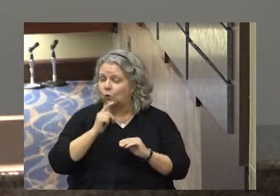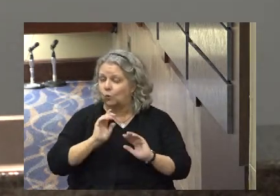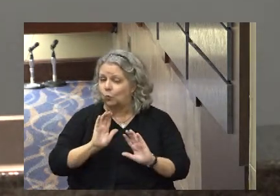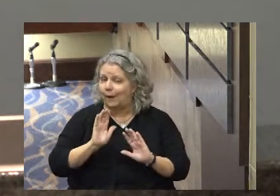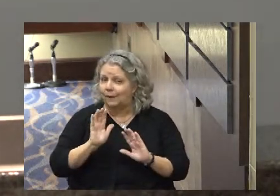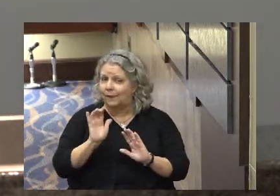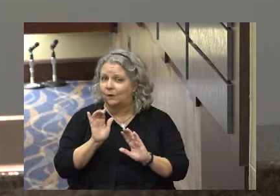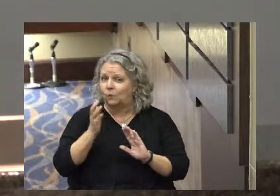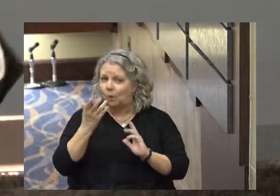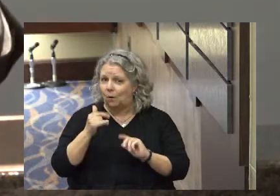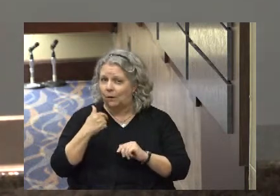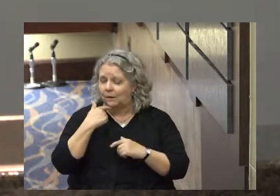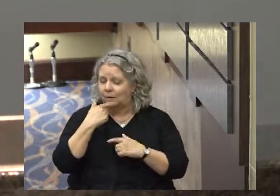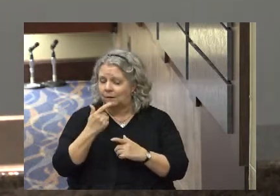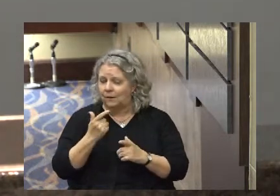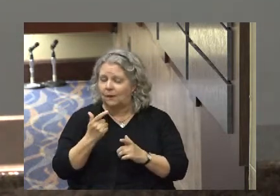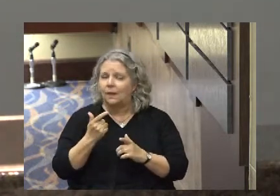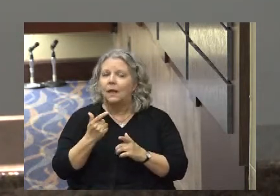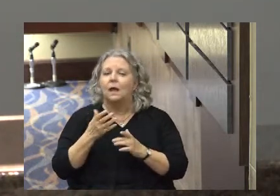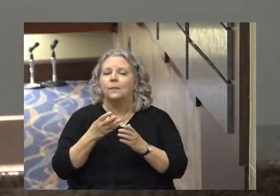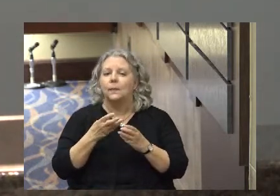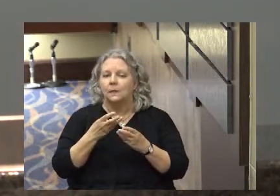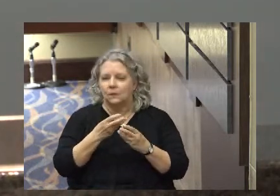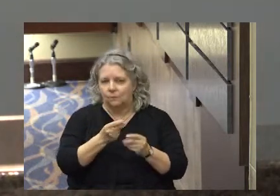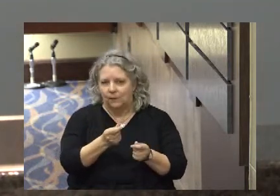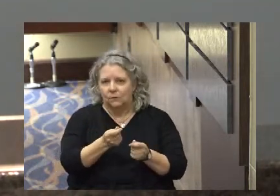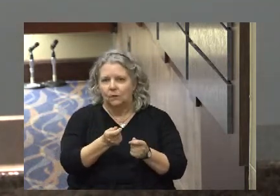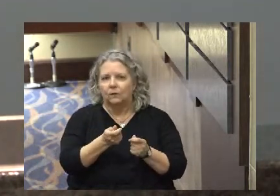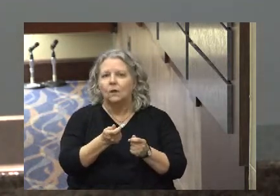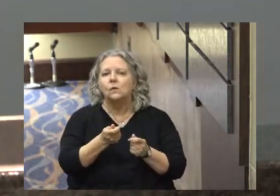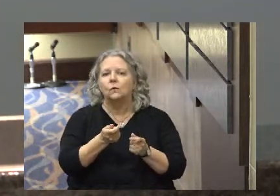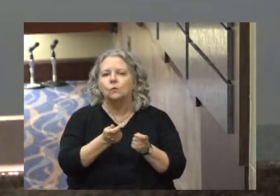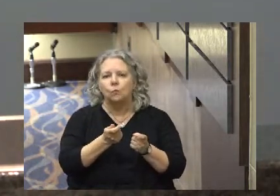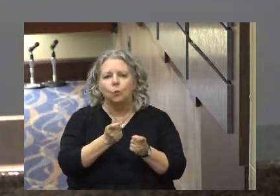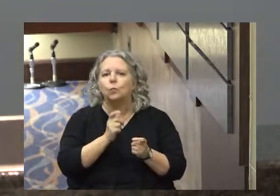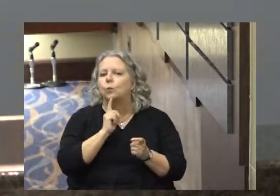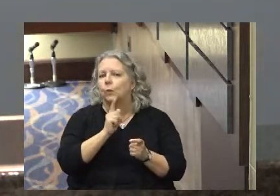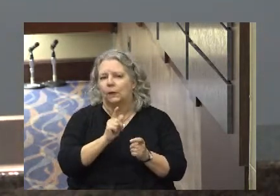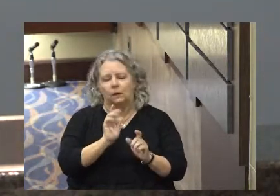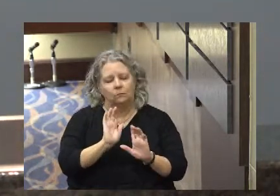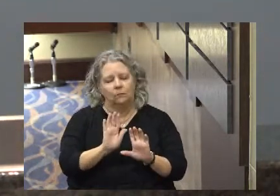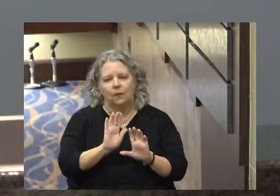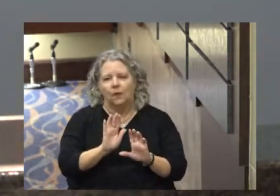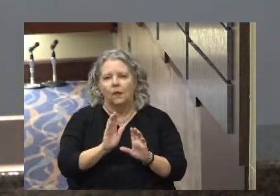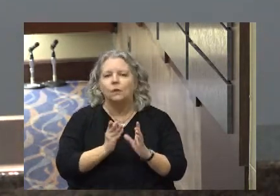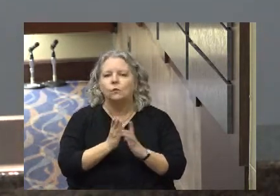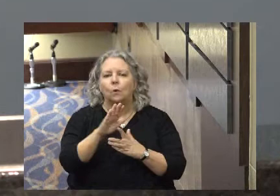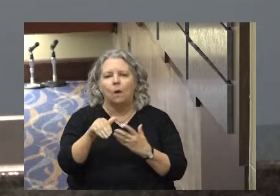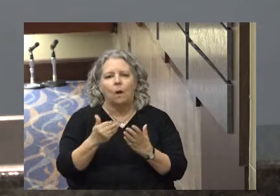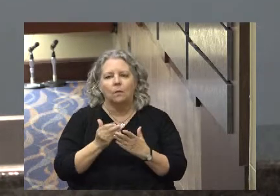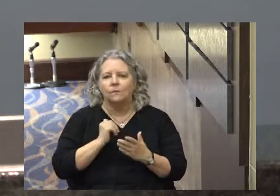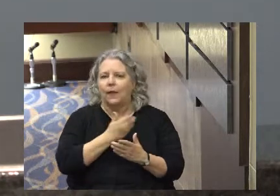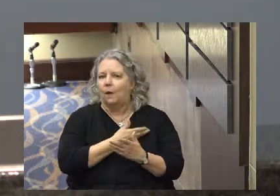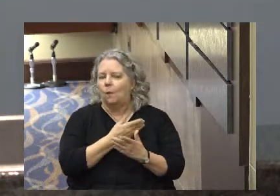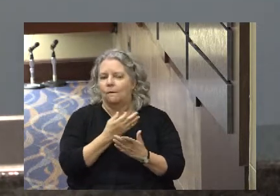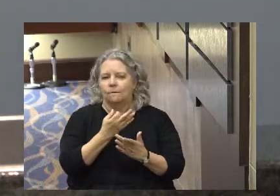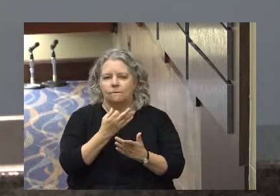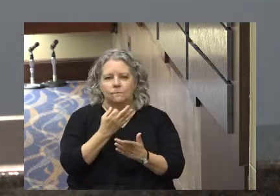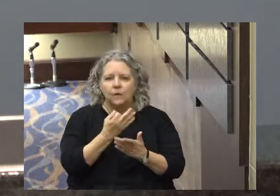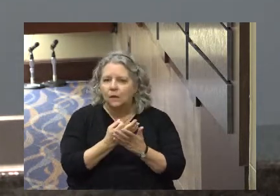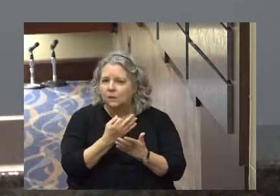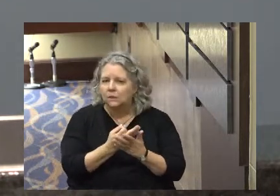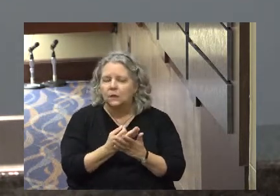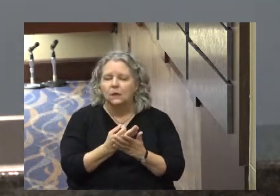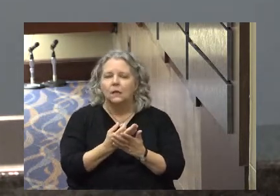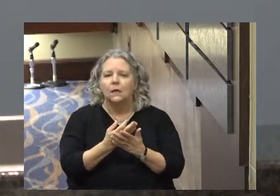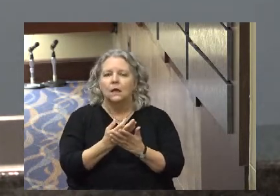the expense containment, it really is impressive throughout all of our funds, not this is general or the utility,